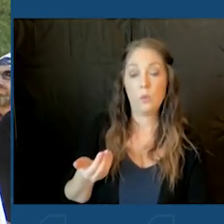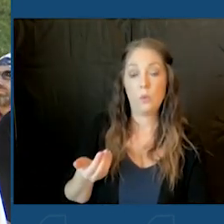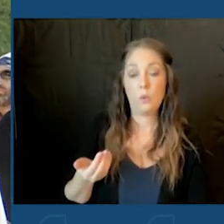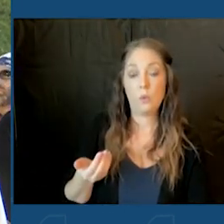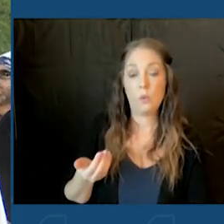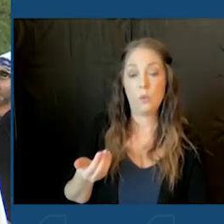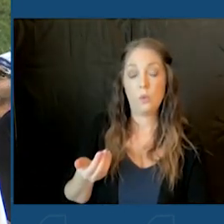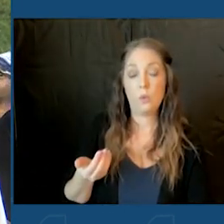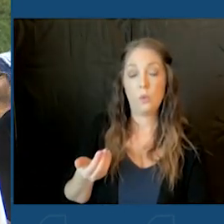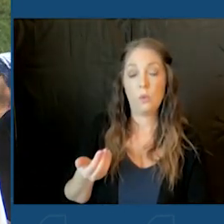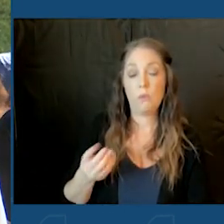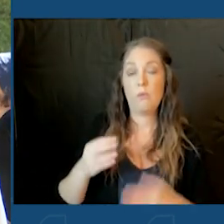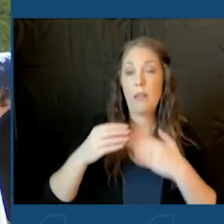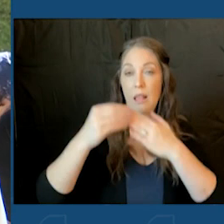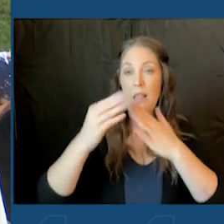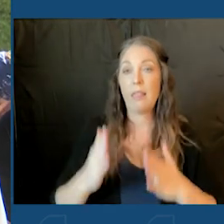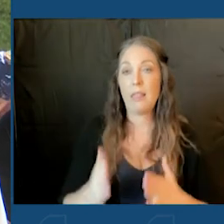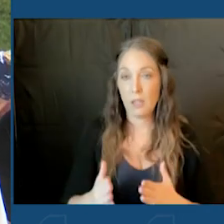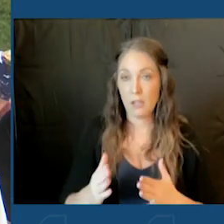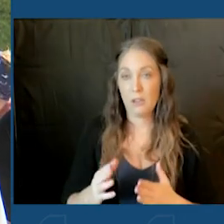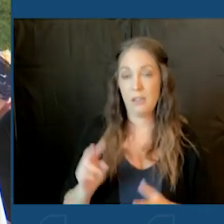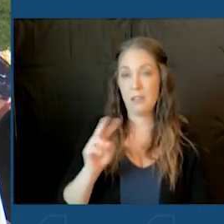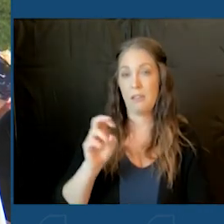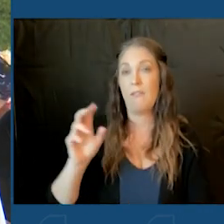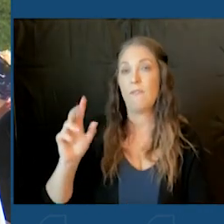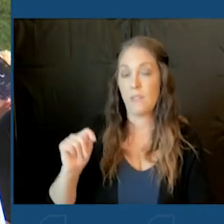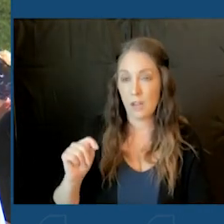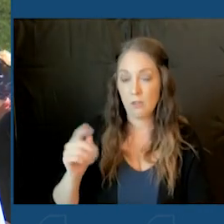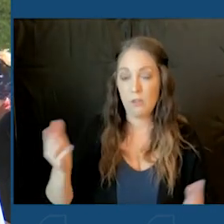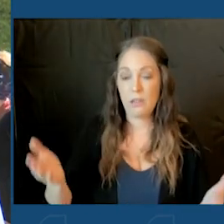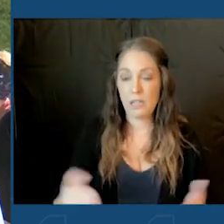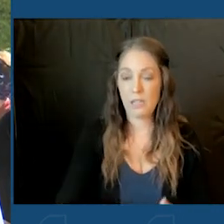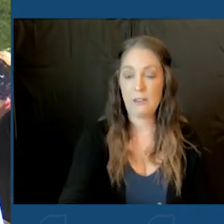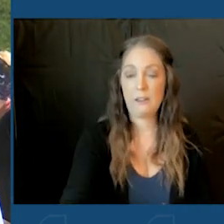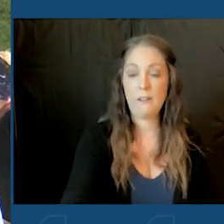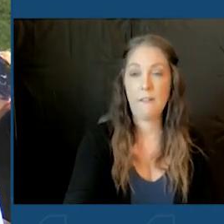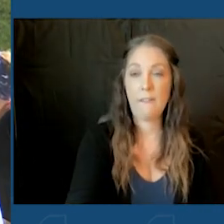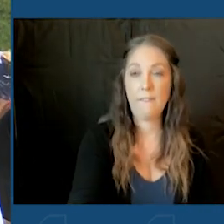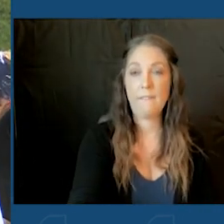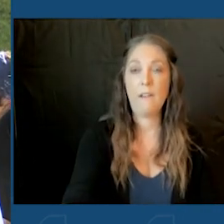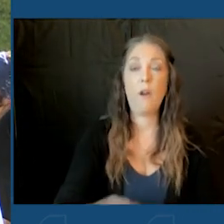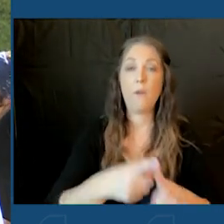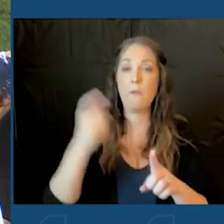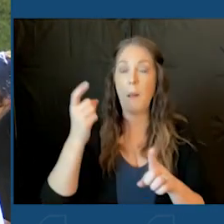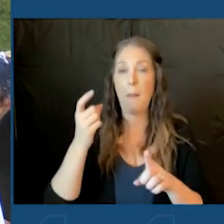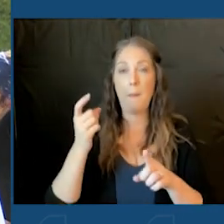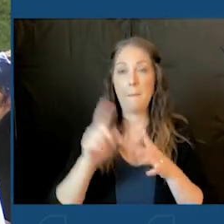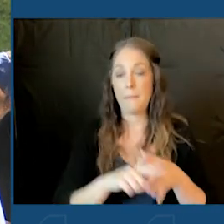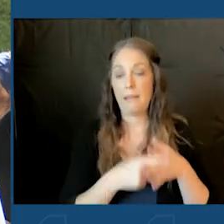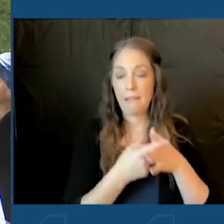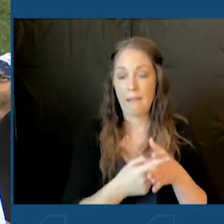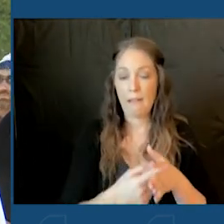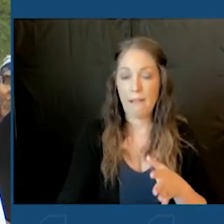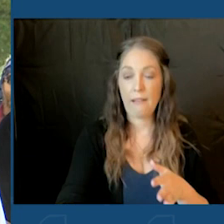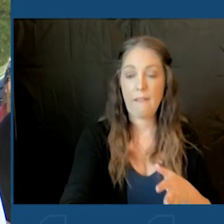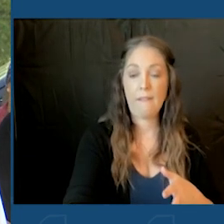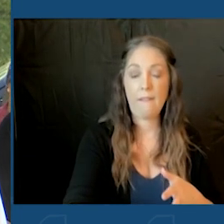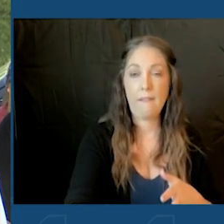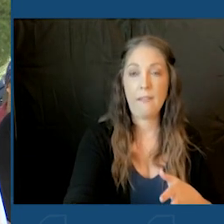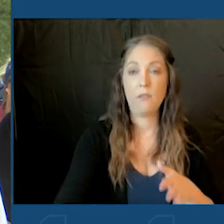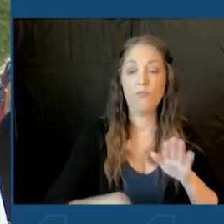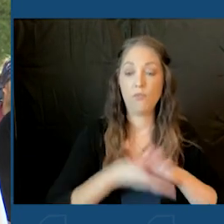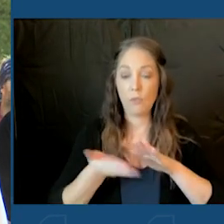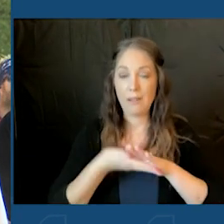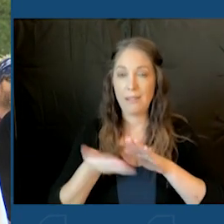another great leader, a fellow veteran who's been on the ground from the very beginning, ably running our DEC,